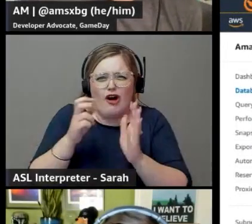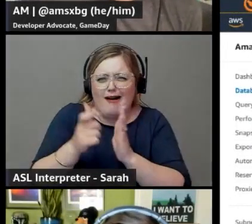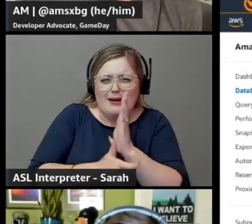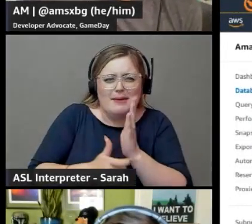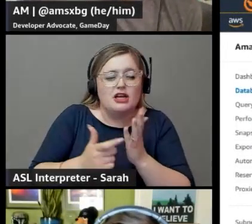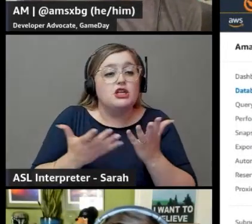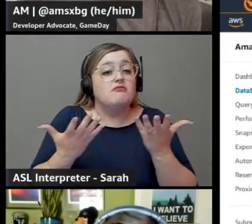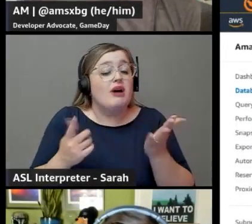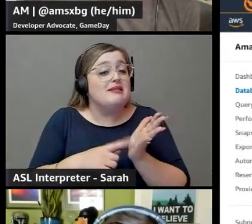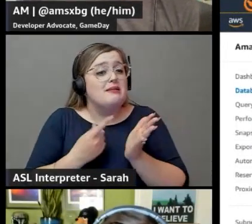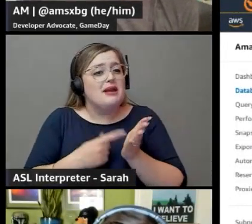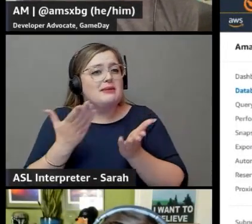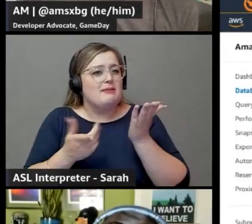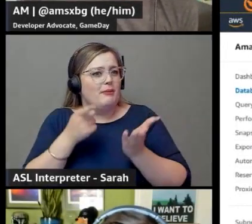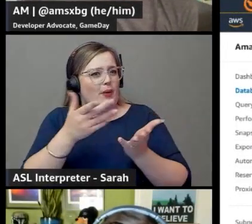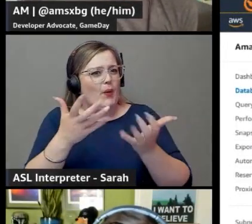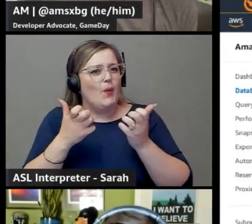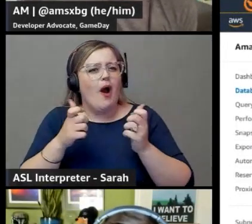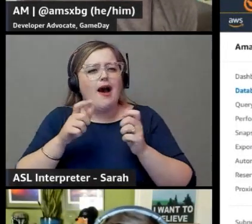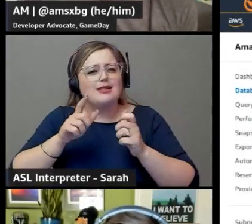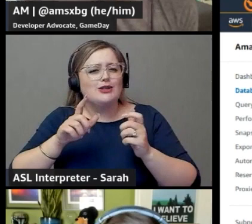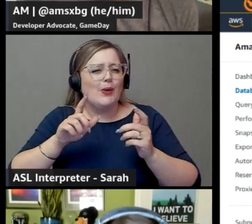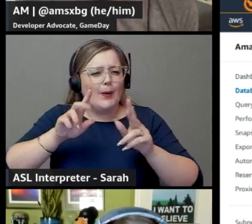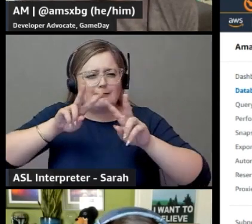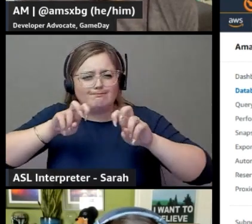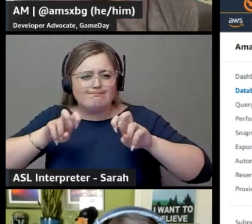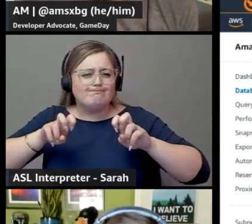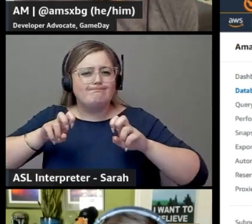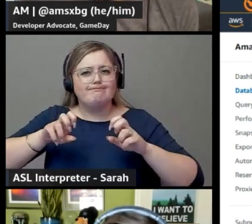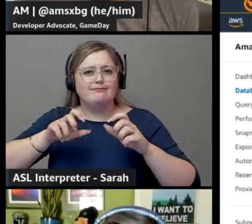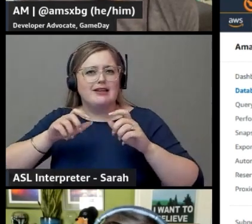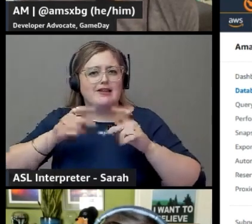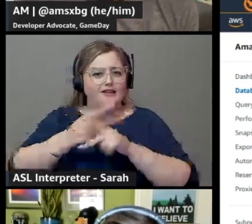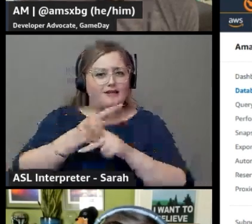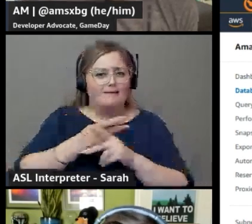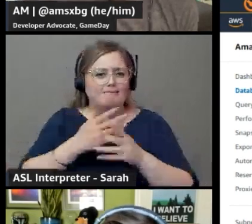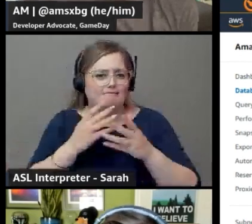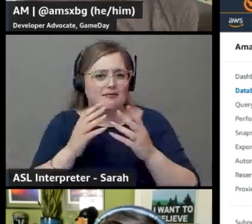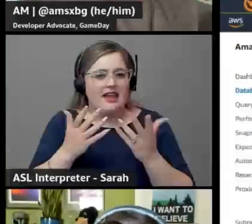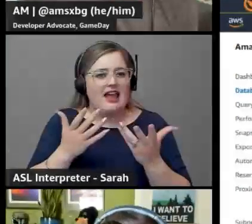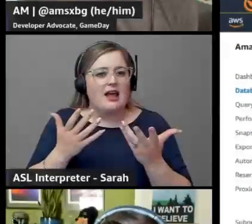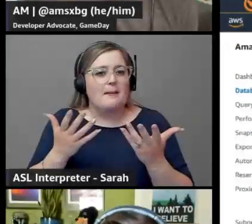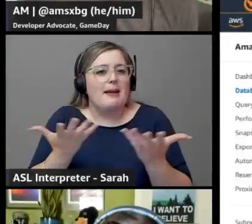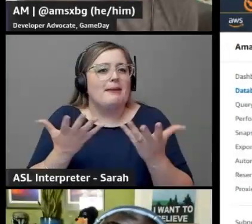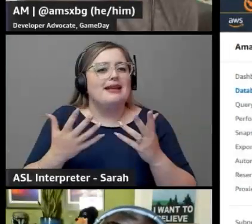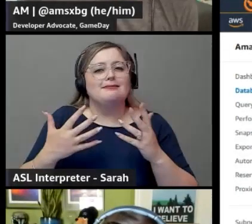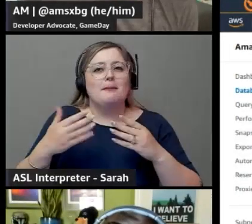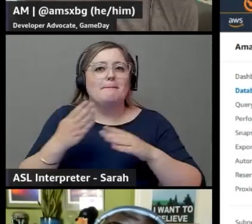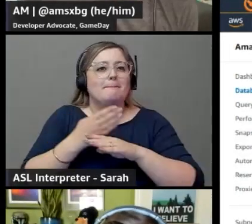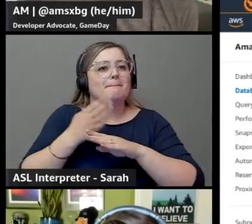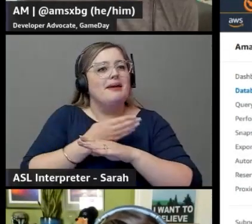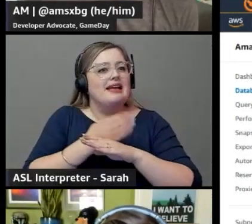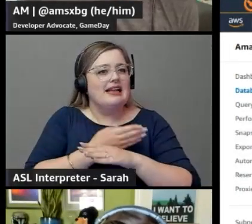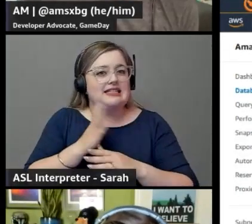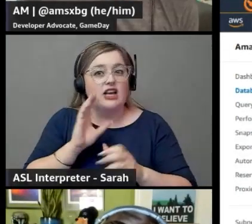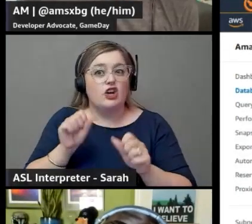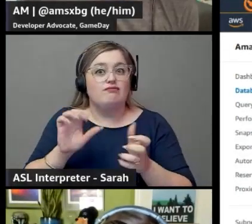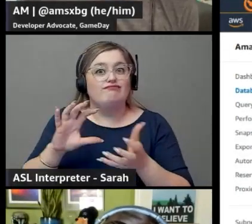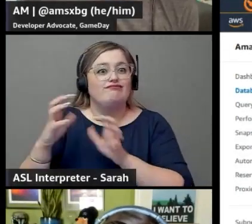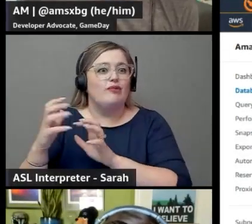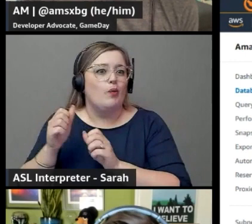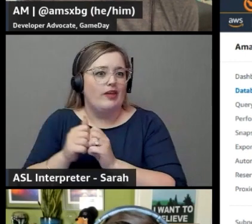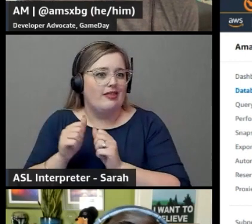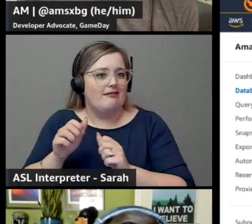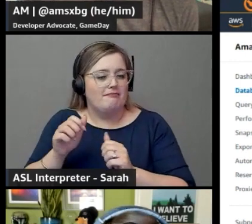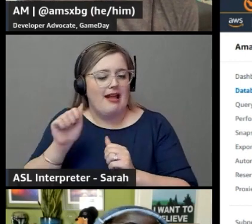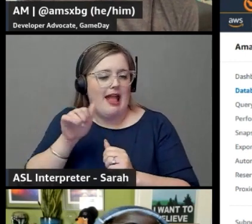just diagnose your system. You might want to do some sort of maintenance which you fear could interfere with Amazon's automation. So while I won't cover it in this